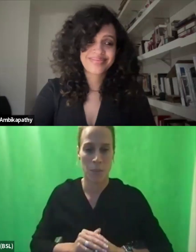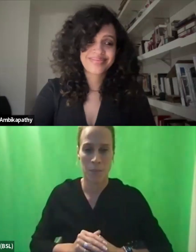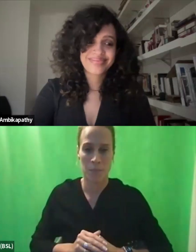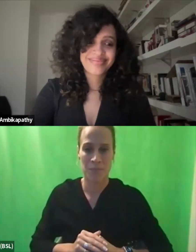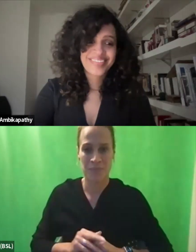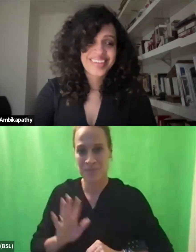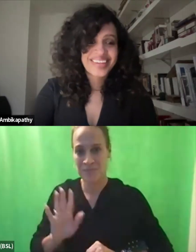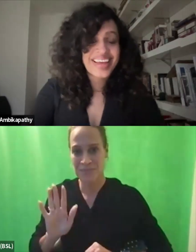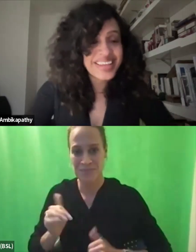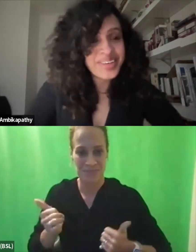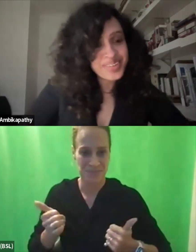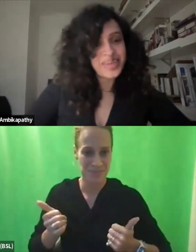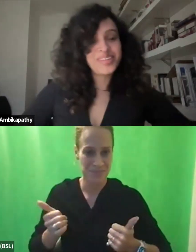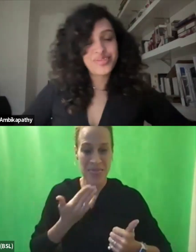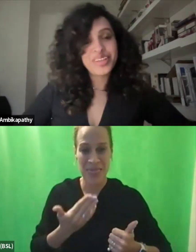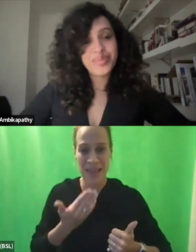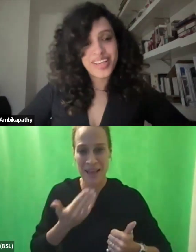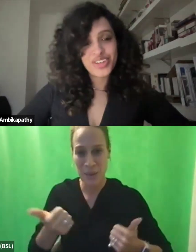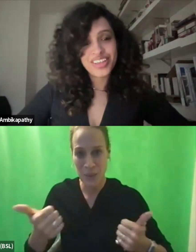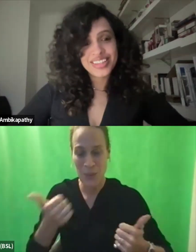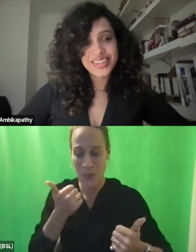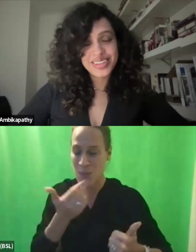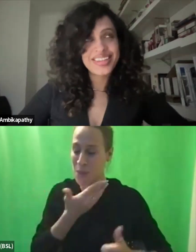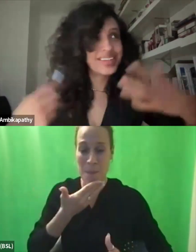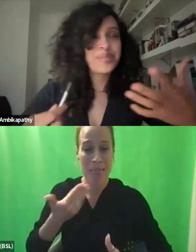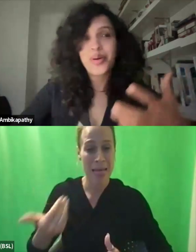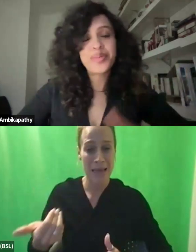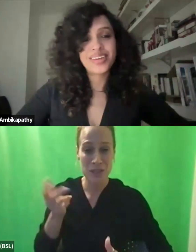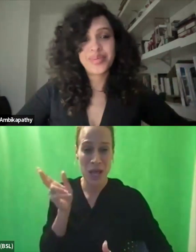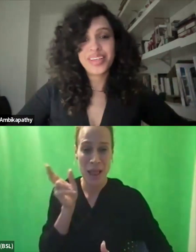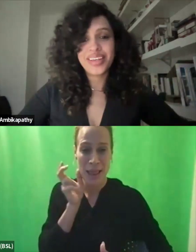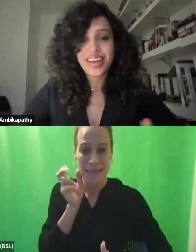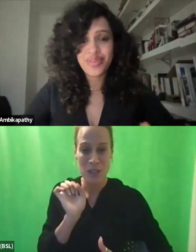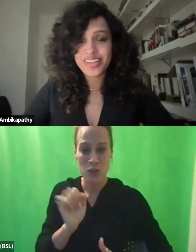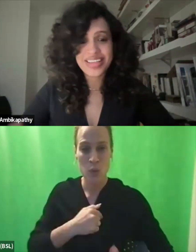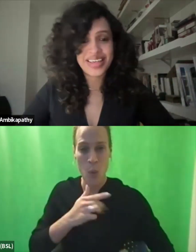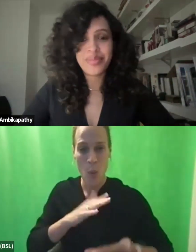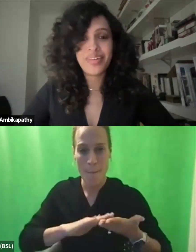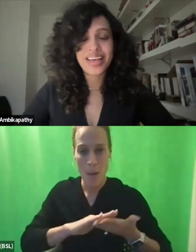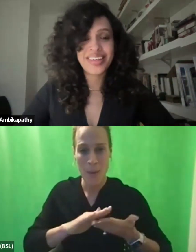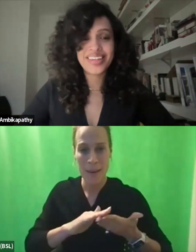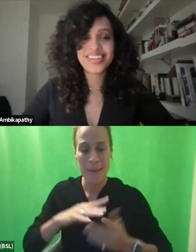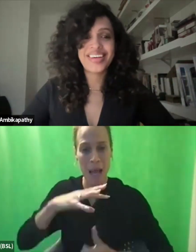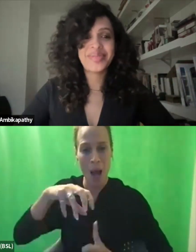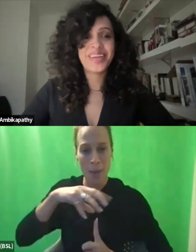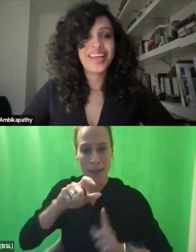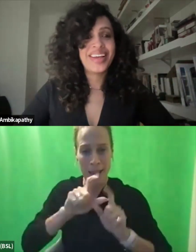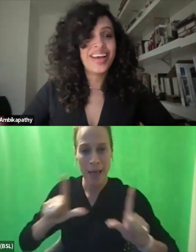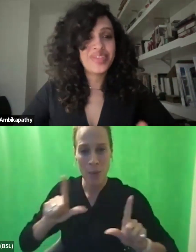I'll leave it there. Thank you. It was a real pleasure listening to the poems in Armenian and for this like